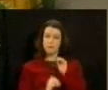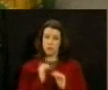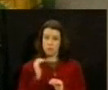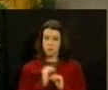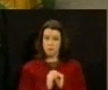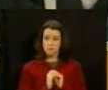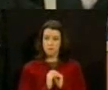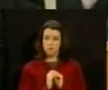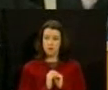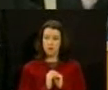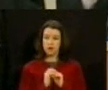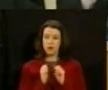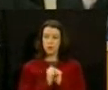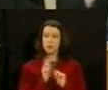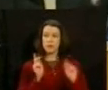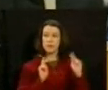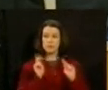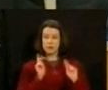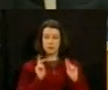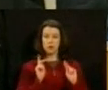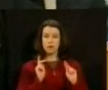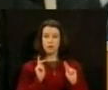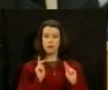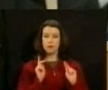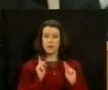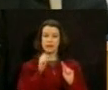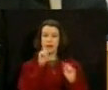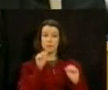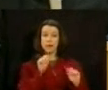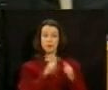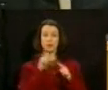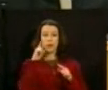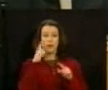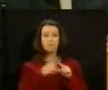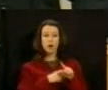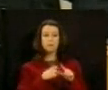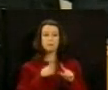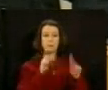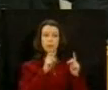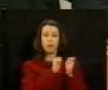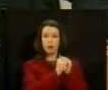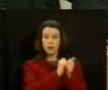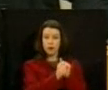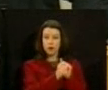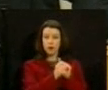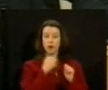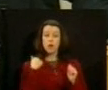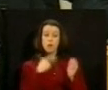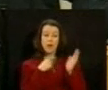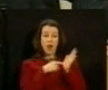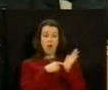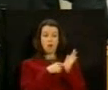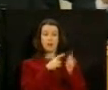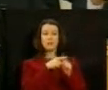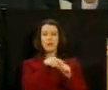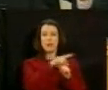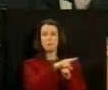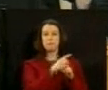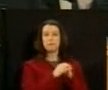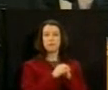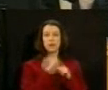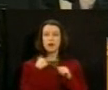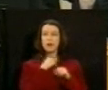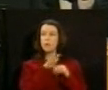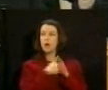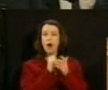with people or with not being able to hear from the candidates. I think we owe it to the candidates. You know, when we all ran, we